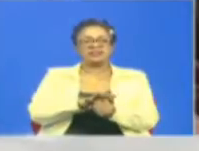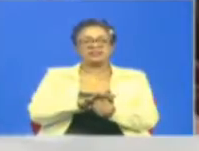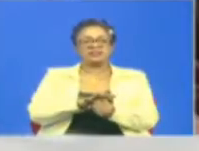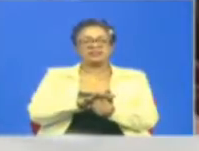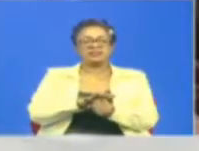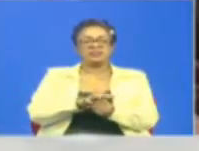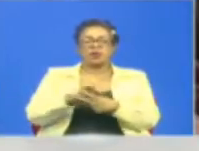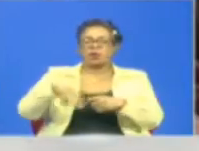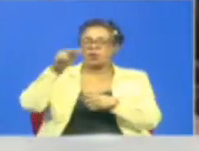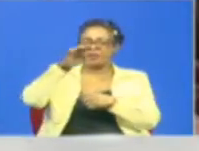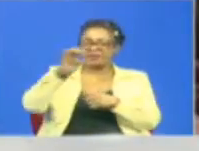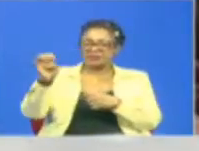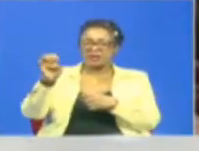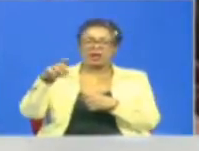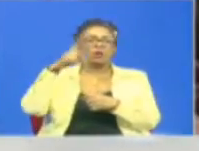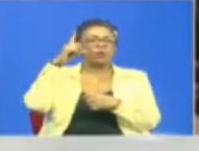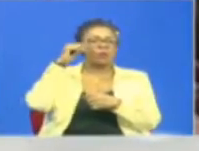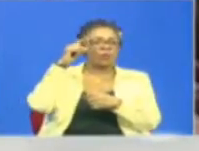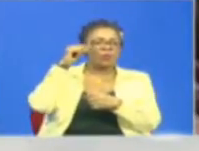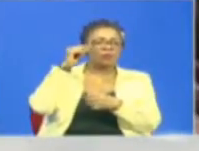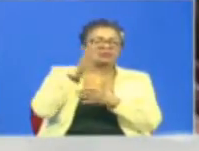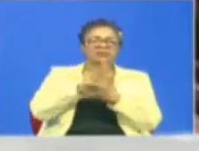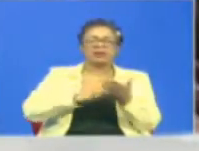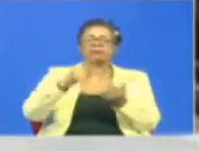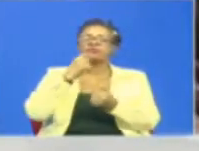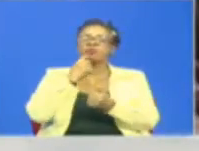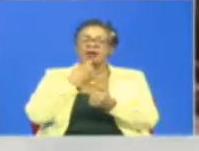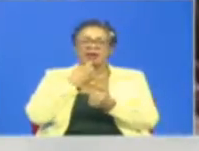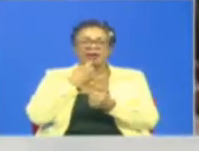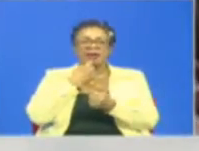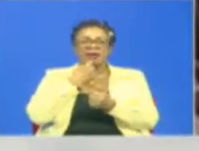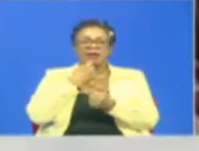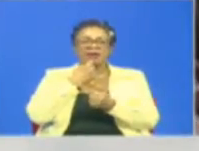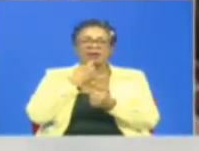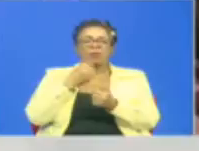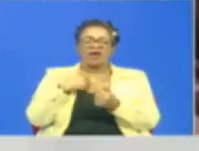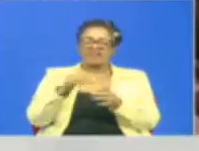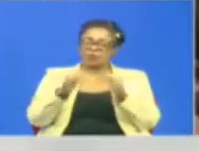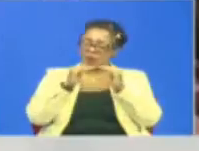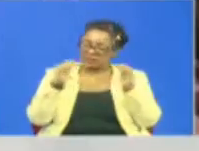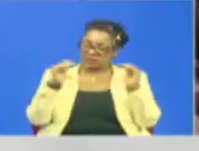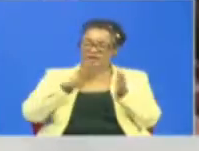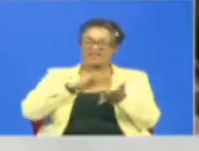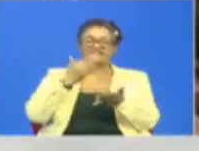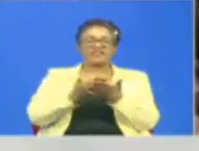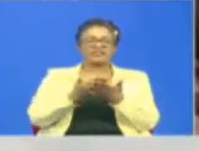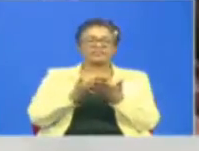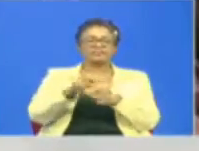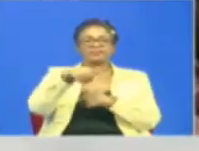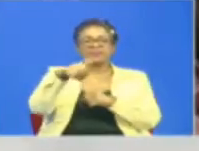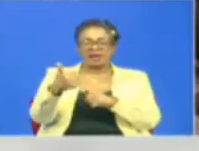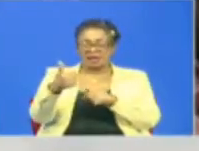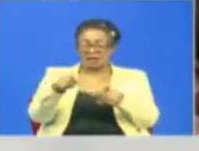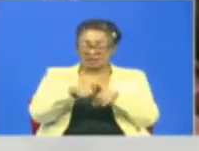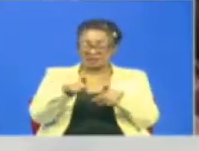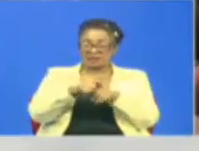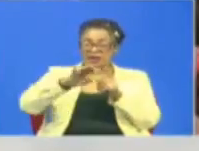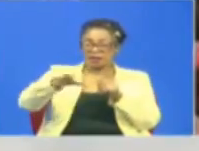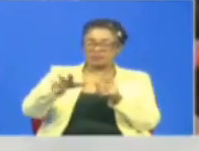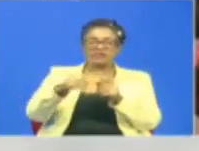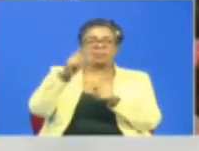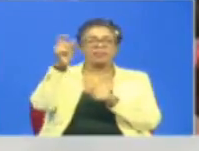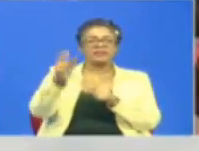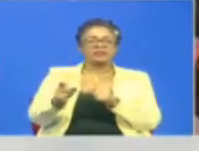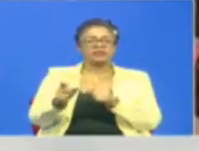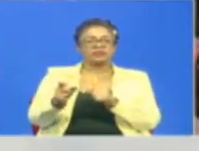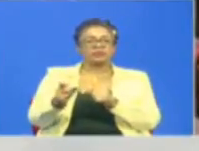Northeastern, kama zile za Coast, kama zile za Turkana, kuna kitu inaitwa equalization fund. And as a counties who come from region,